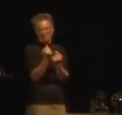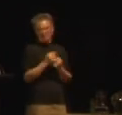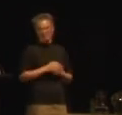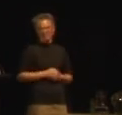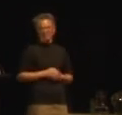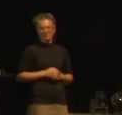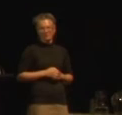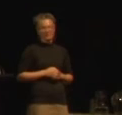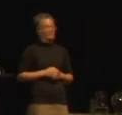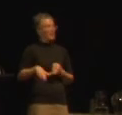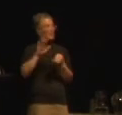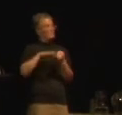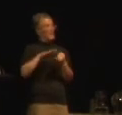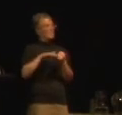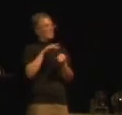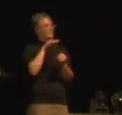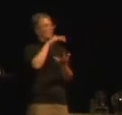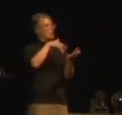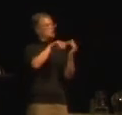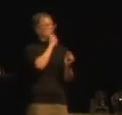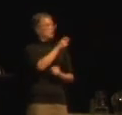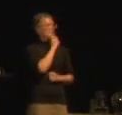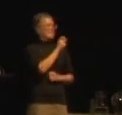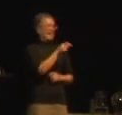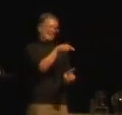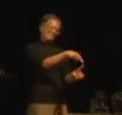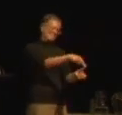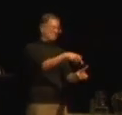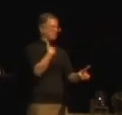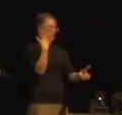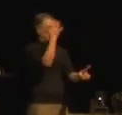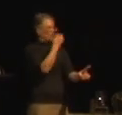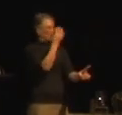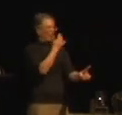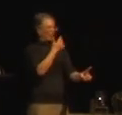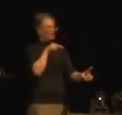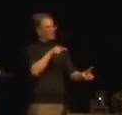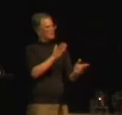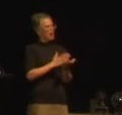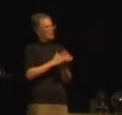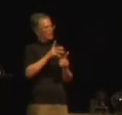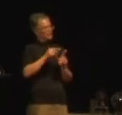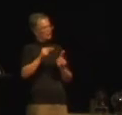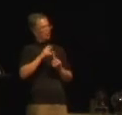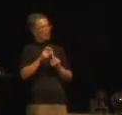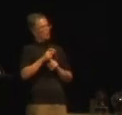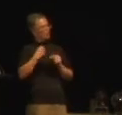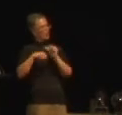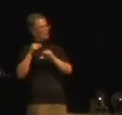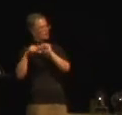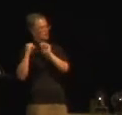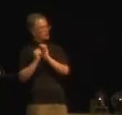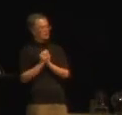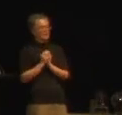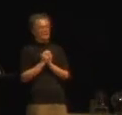And finally, social media is another kind of born digital content we need to be thinking about as workers in digital cultural heritage. At the library, we actually have a